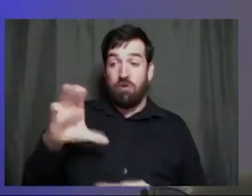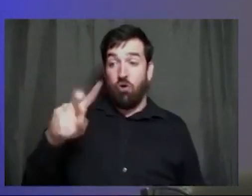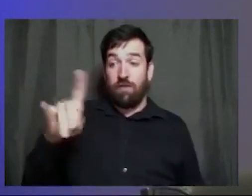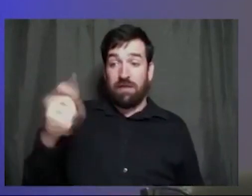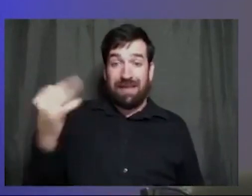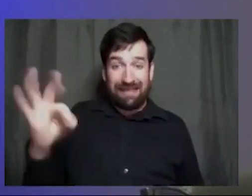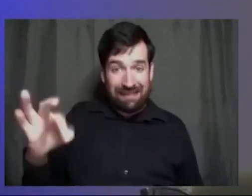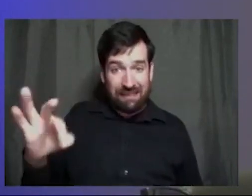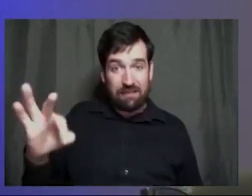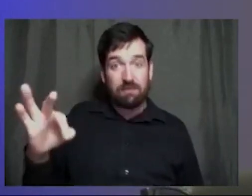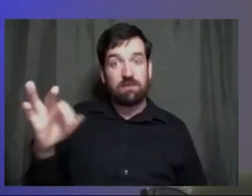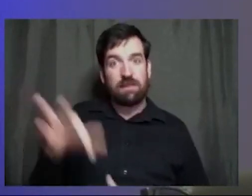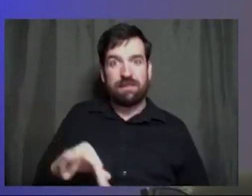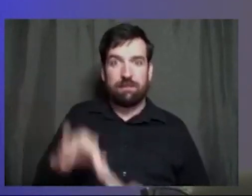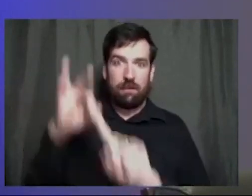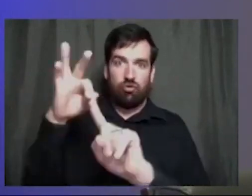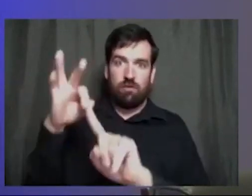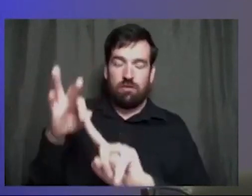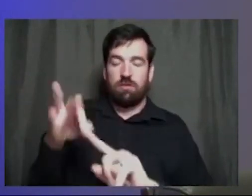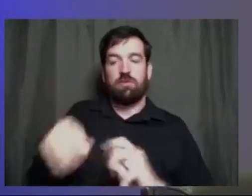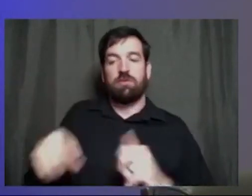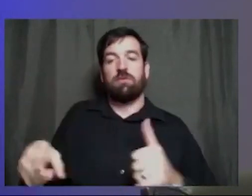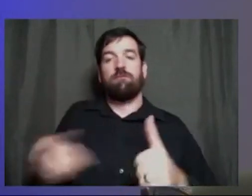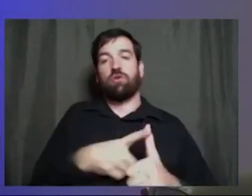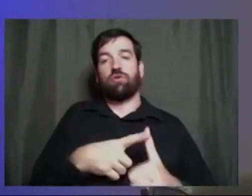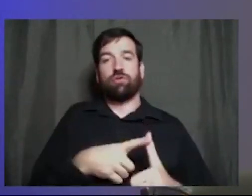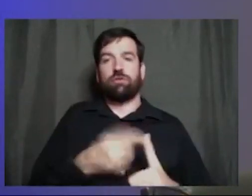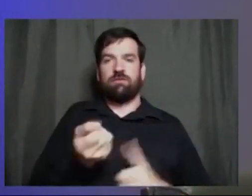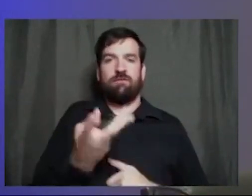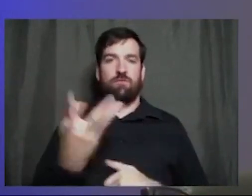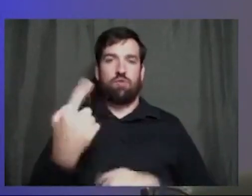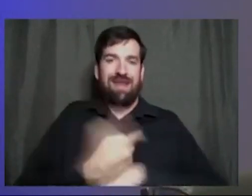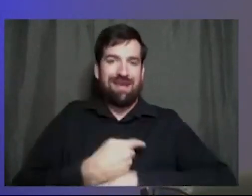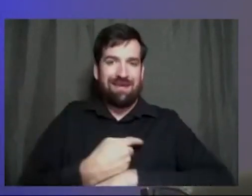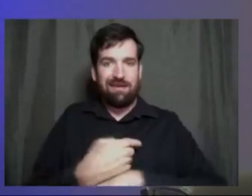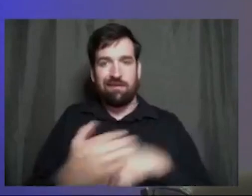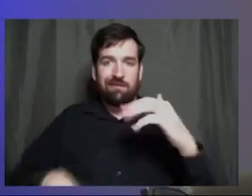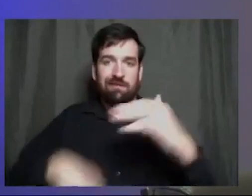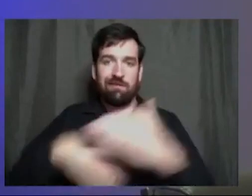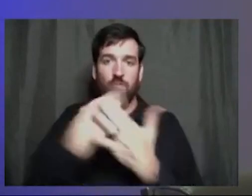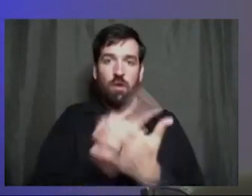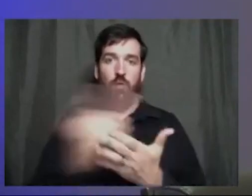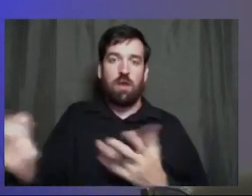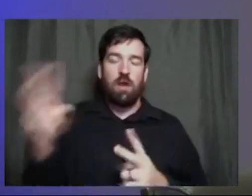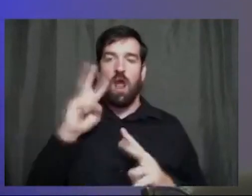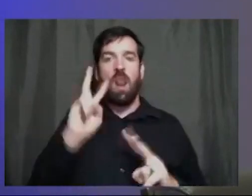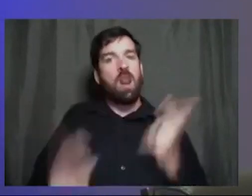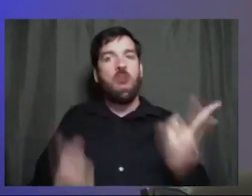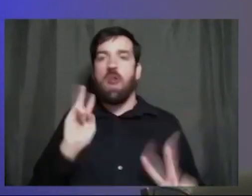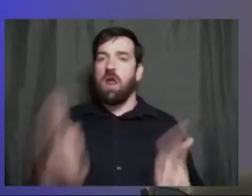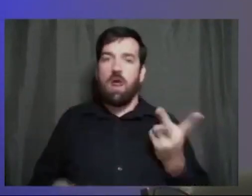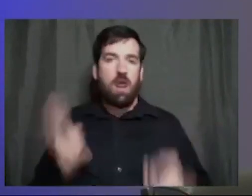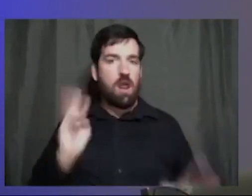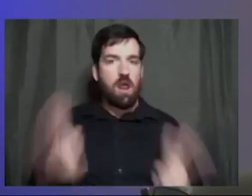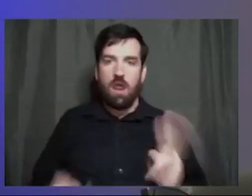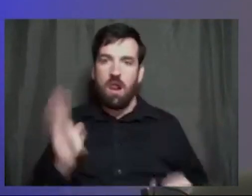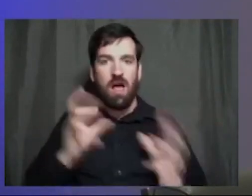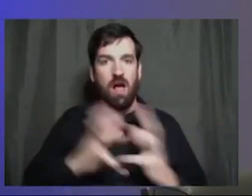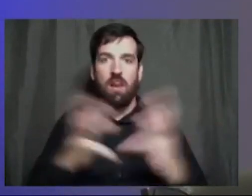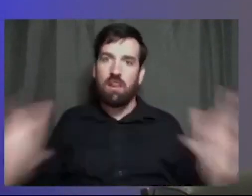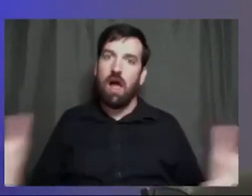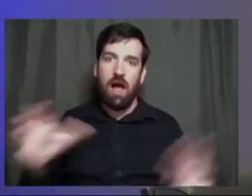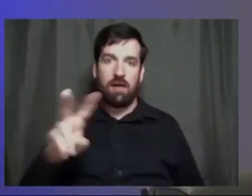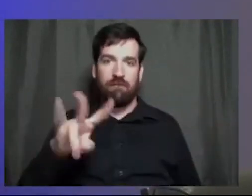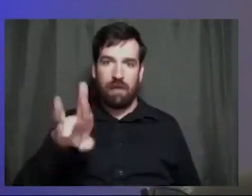especially within that first, few days to a week of illness, you're shedding just tons of the virus. So it should pick it